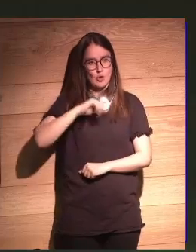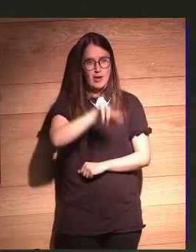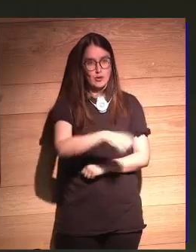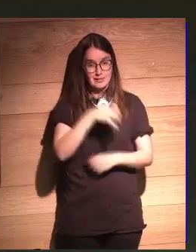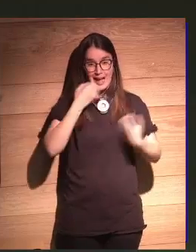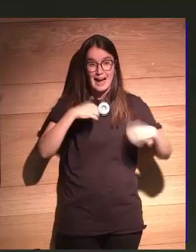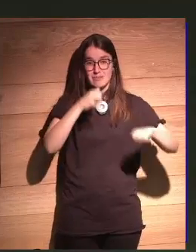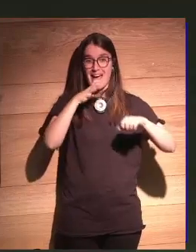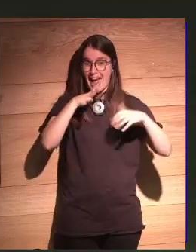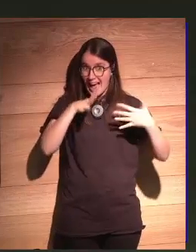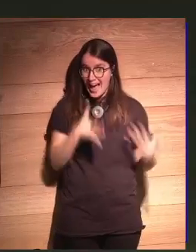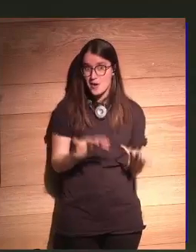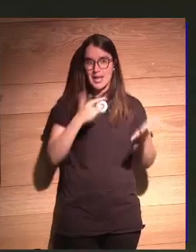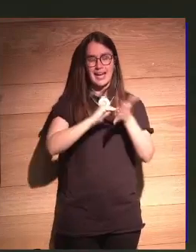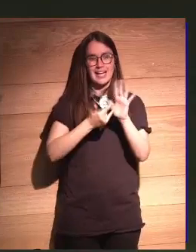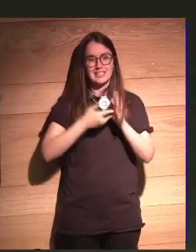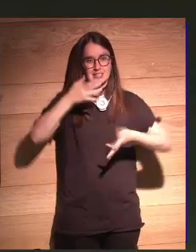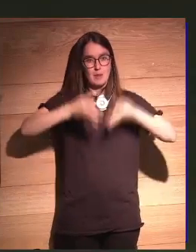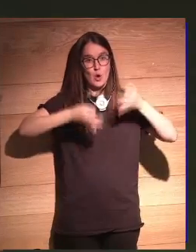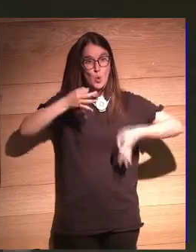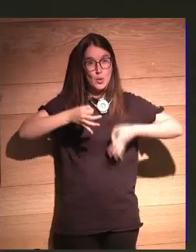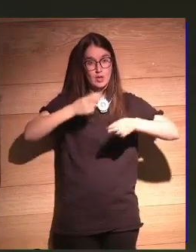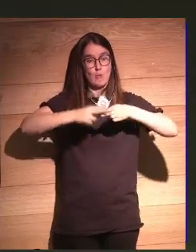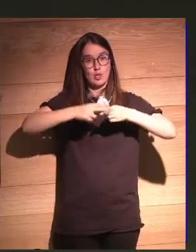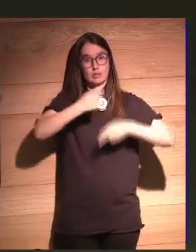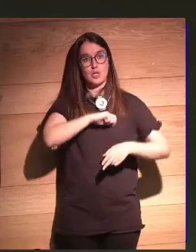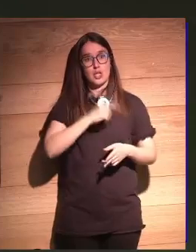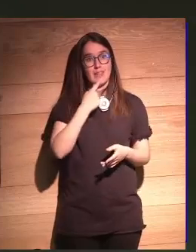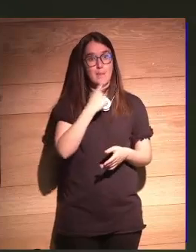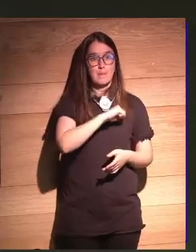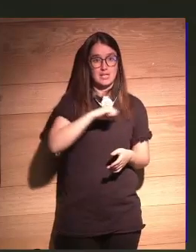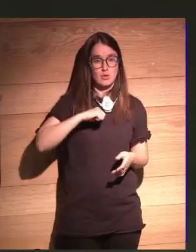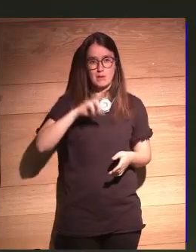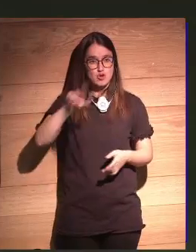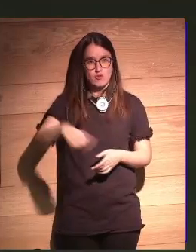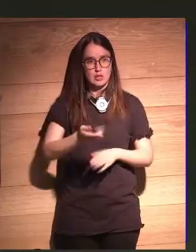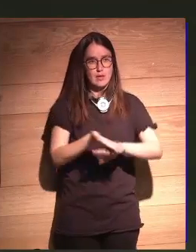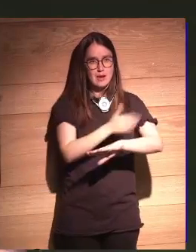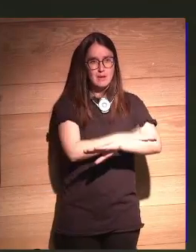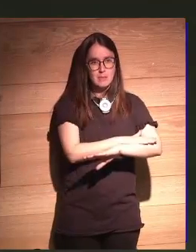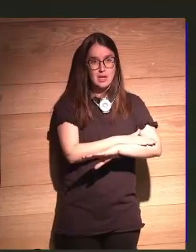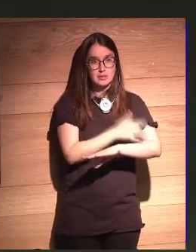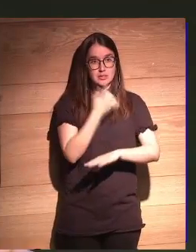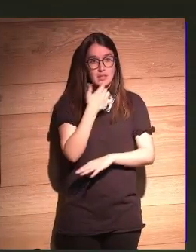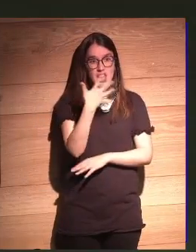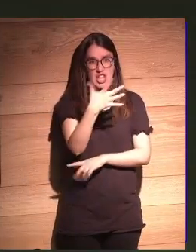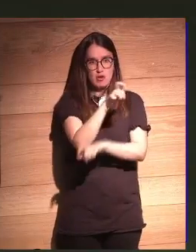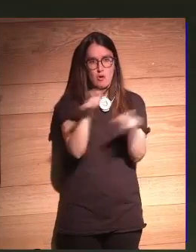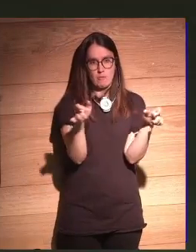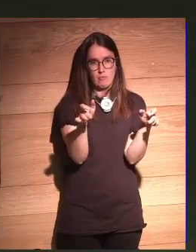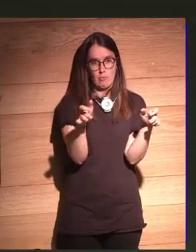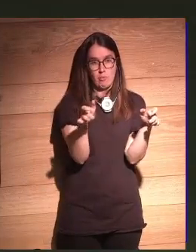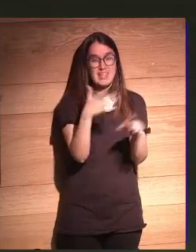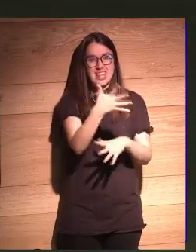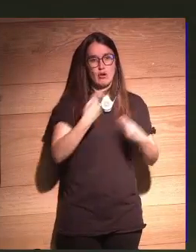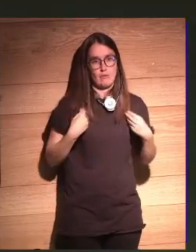were not an individual, although the law will recognize you as such. And I think it's quite good from PAP according to